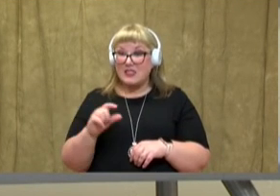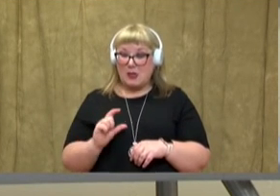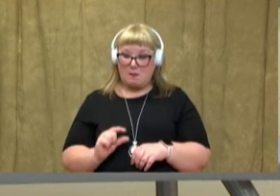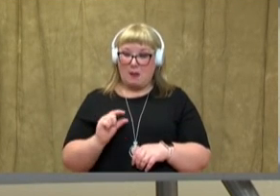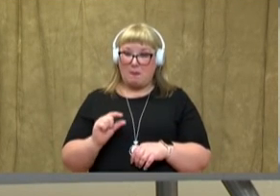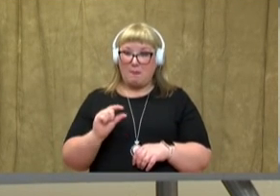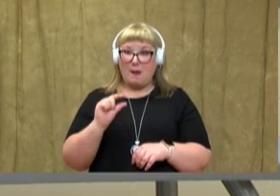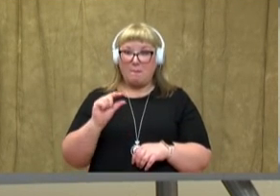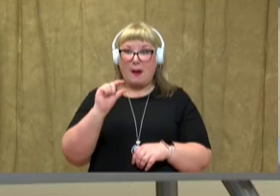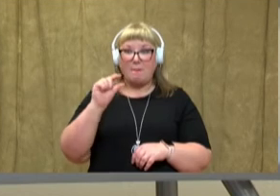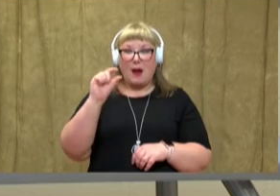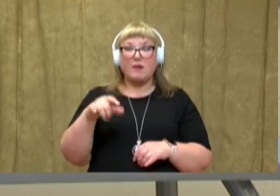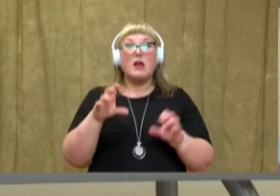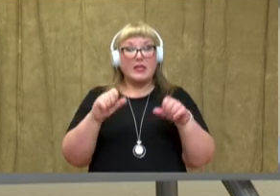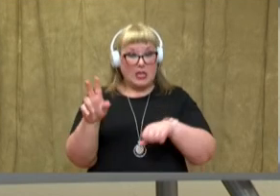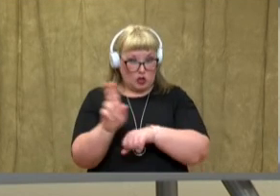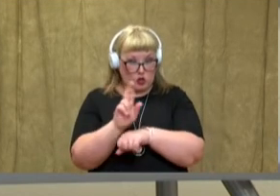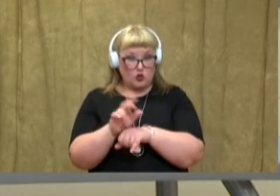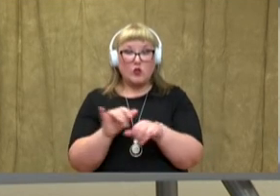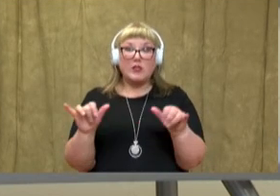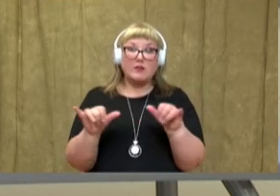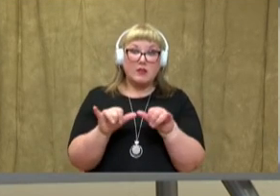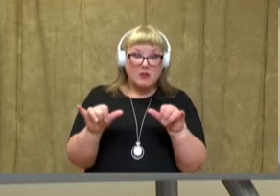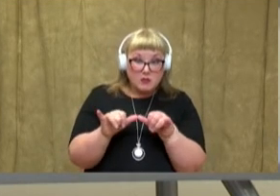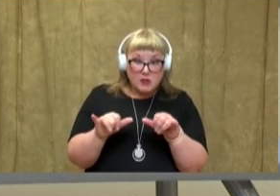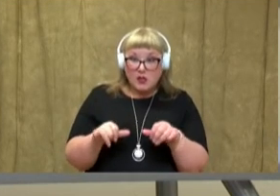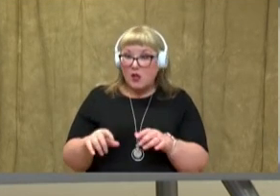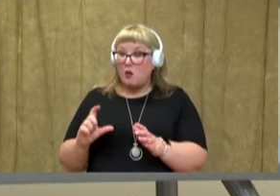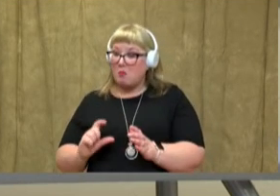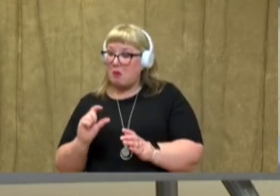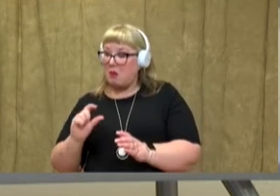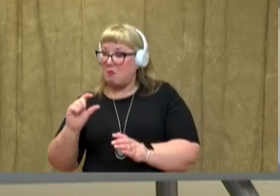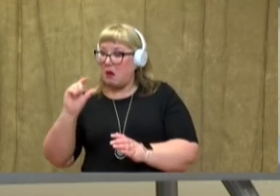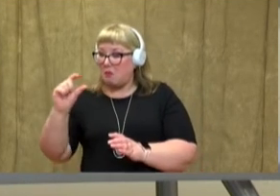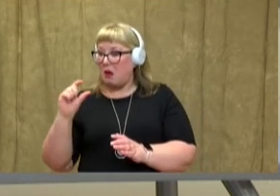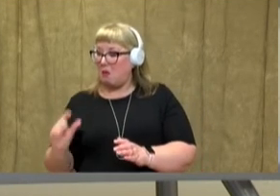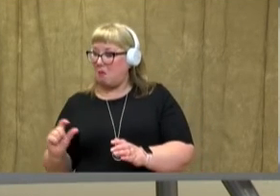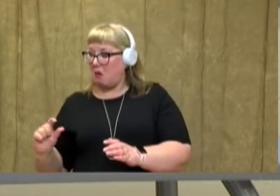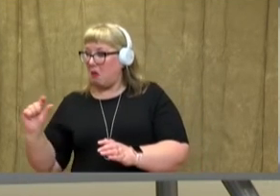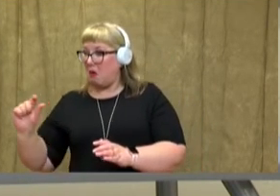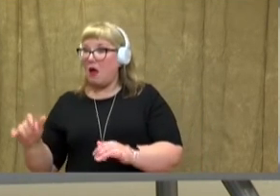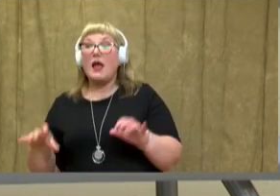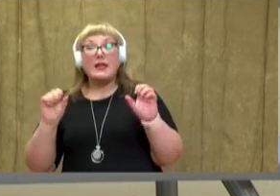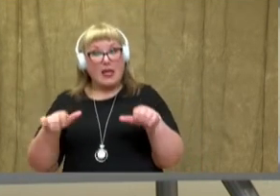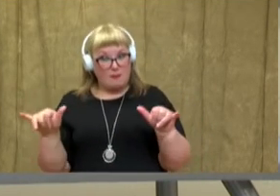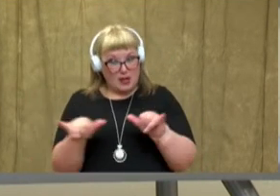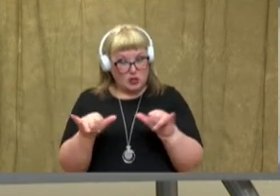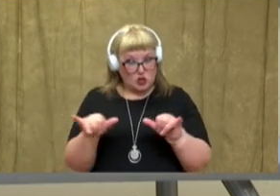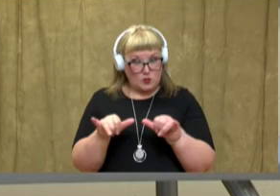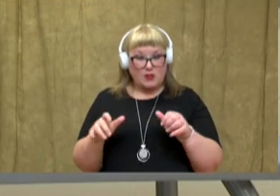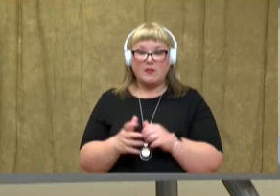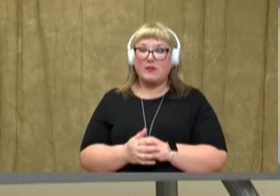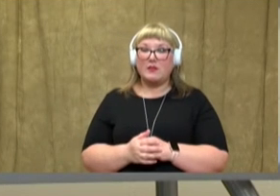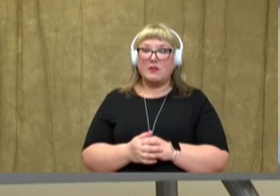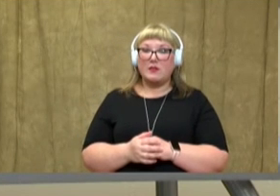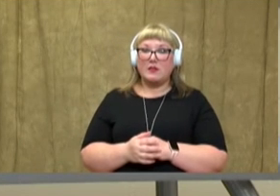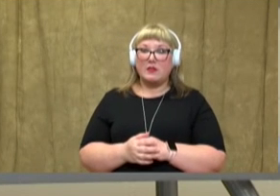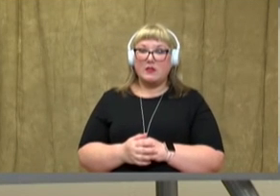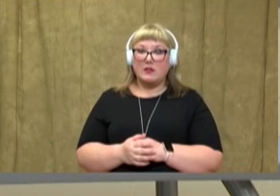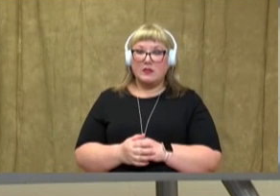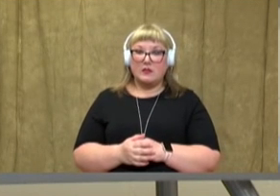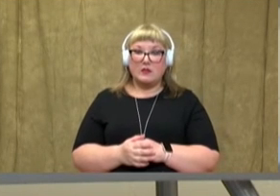school, and you can use them to find various items in your home that can be used for measurement. So this one